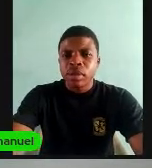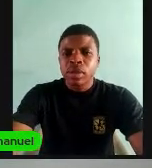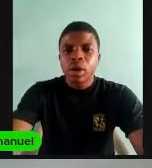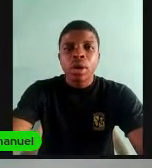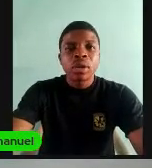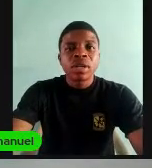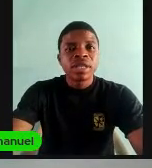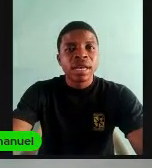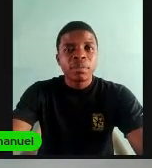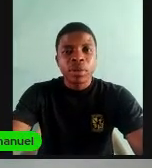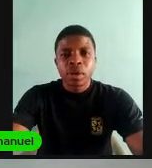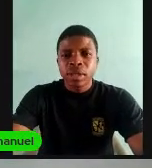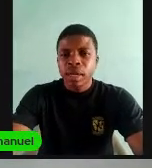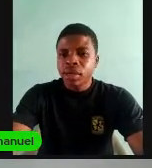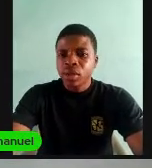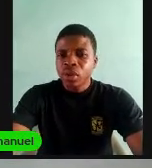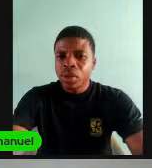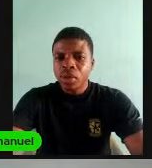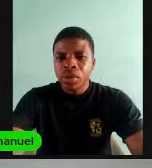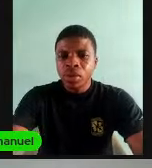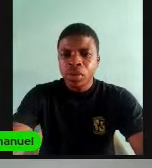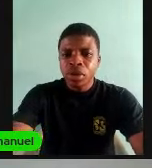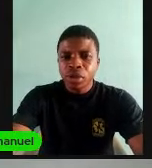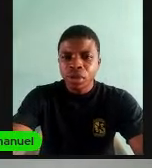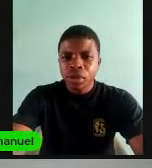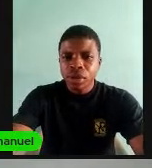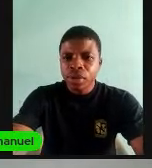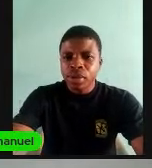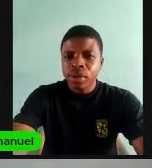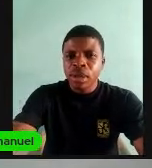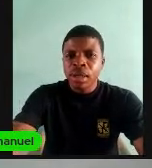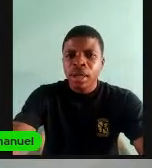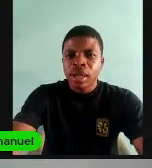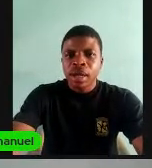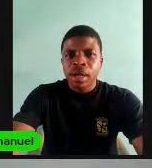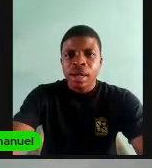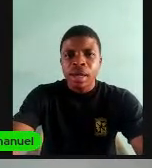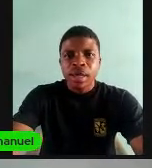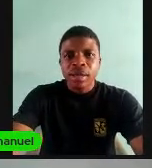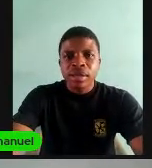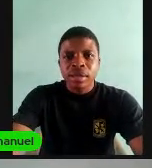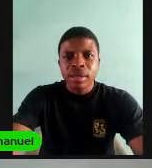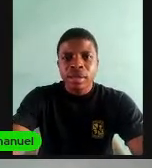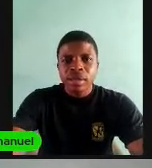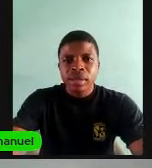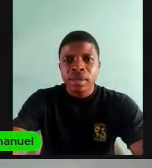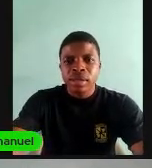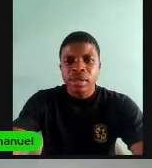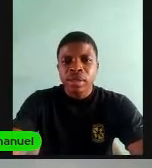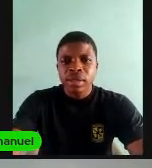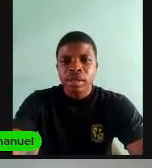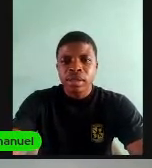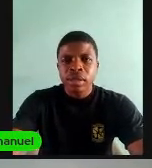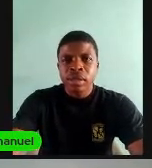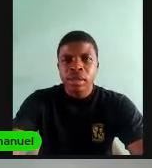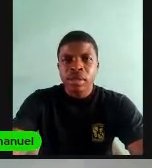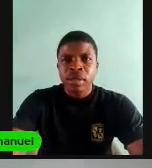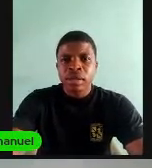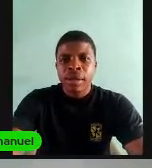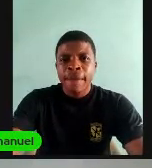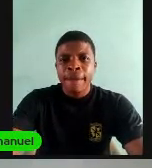good. On the chat box, there is no question. So I guess